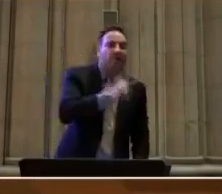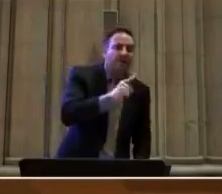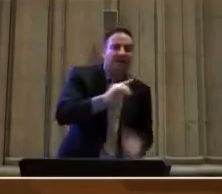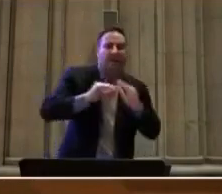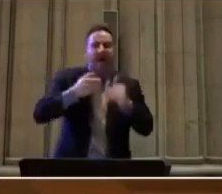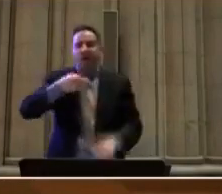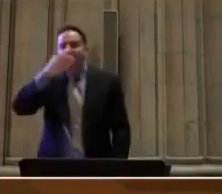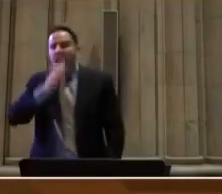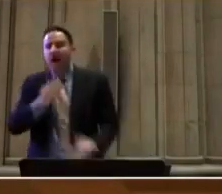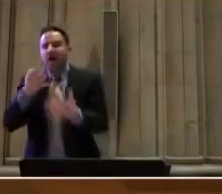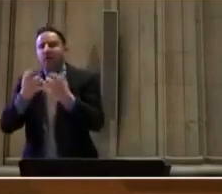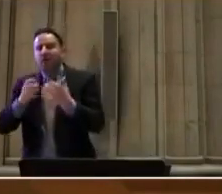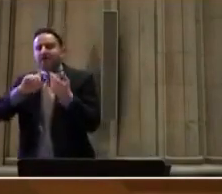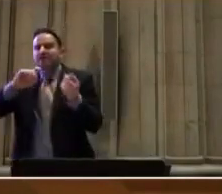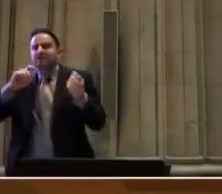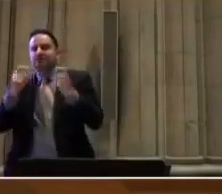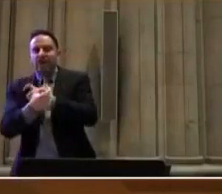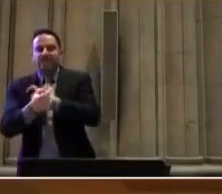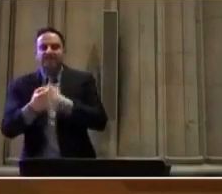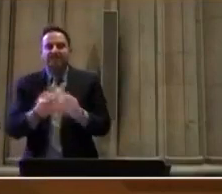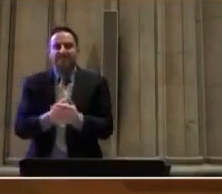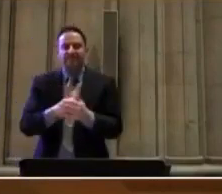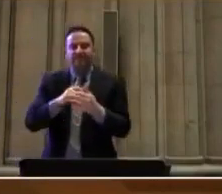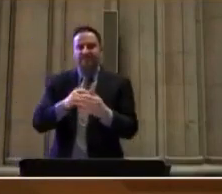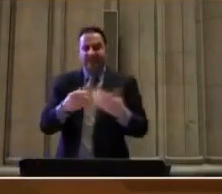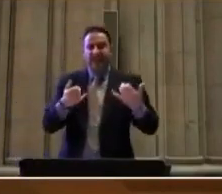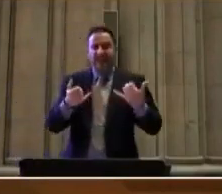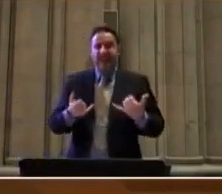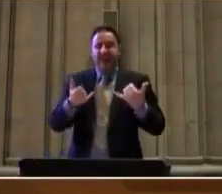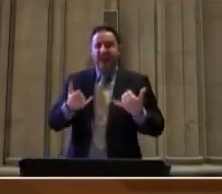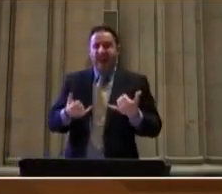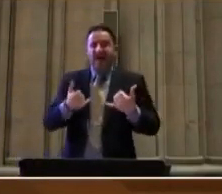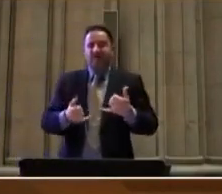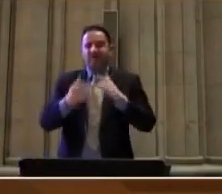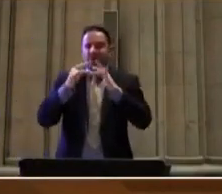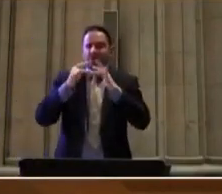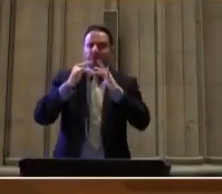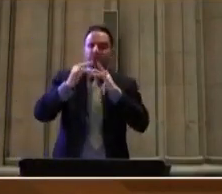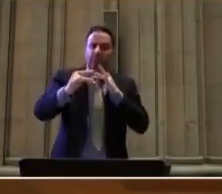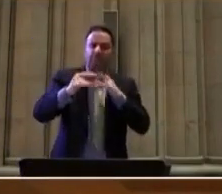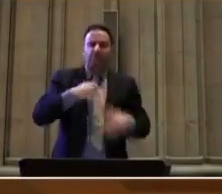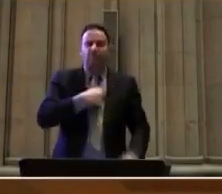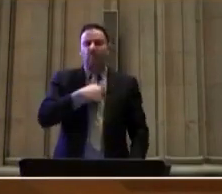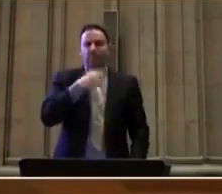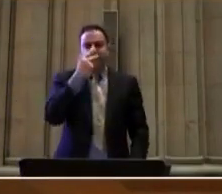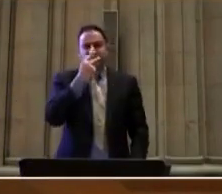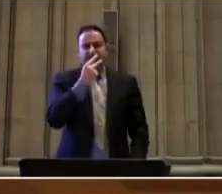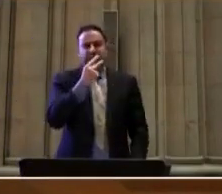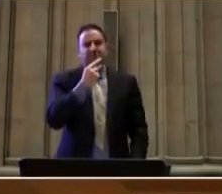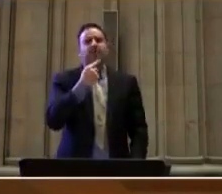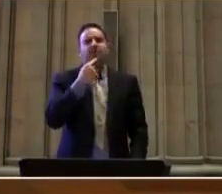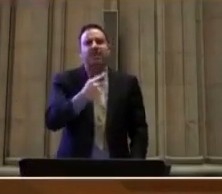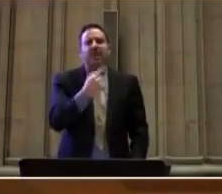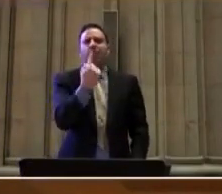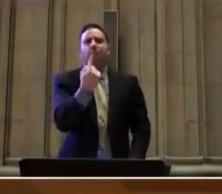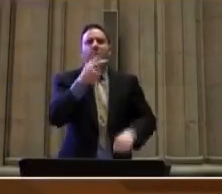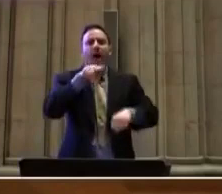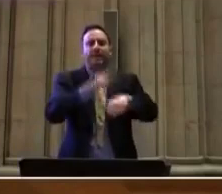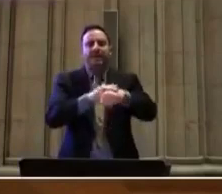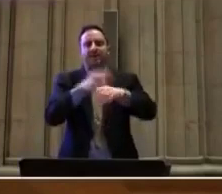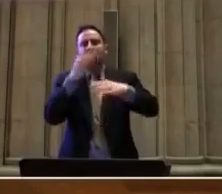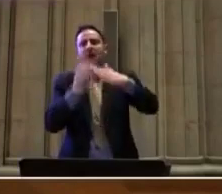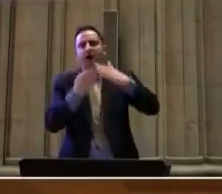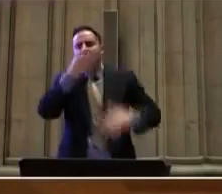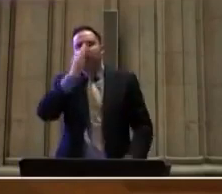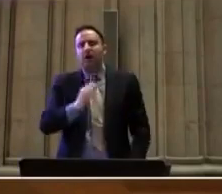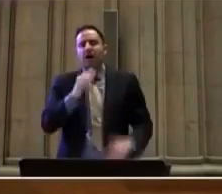be. Transposed to our time, the breach is when we say one nation under God, indivisible,